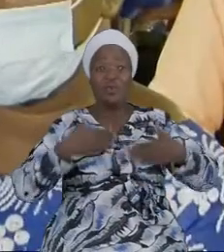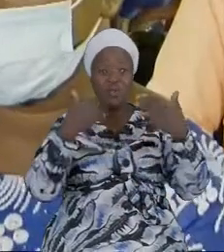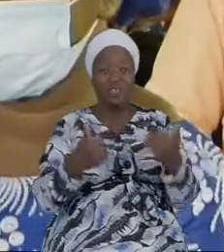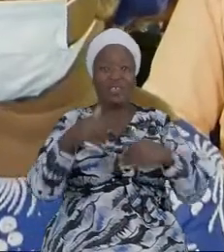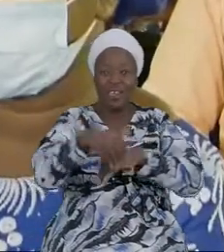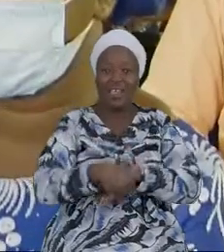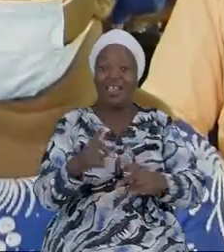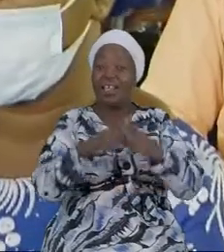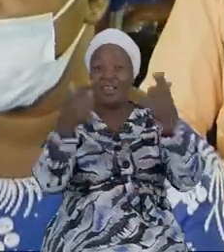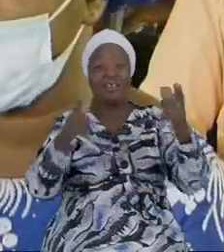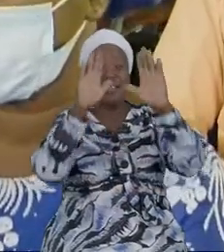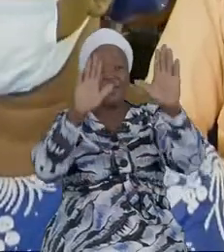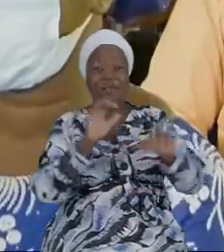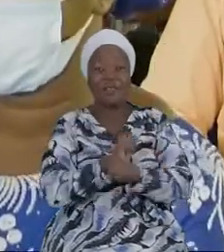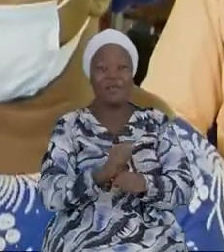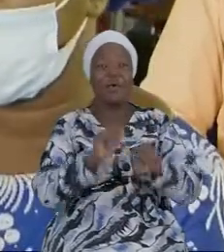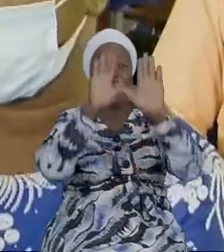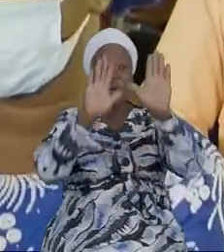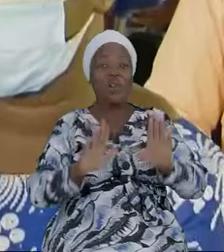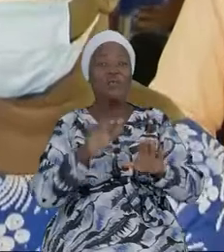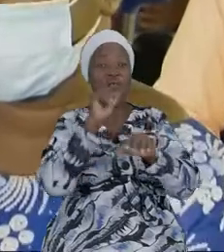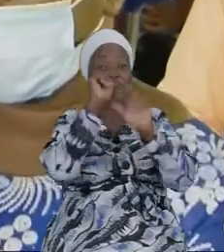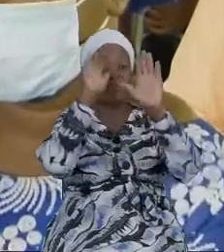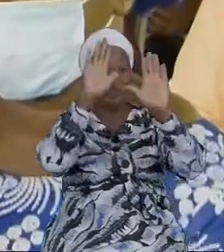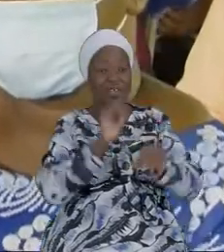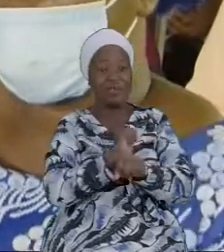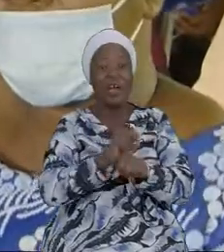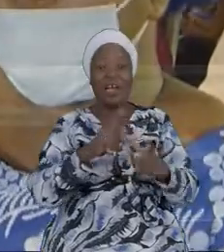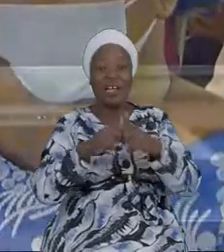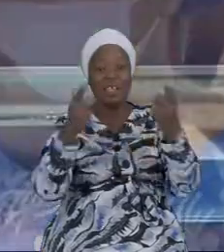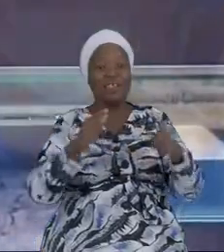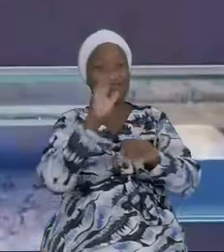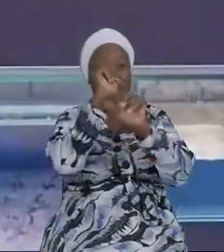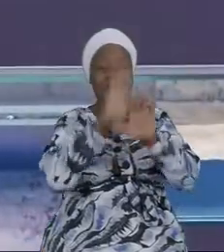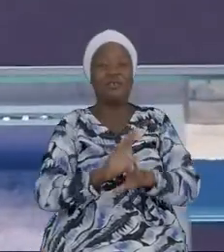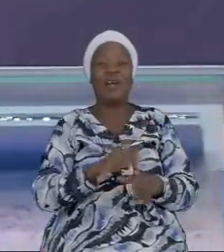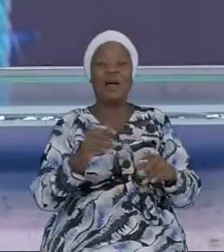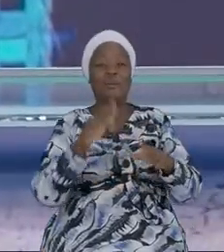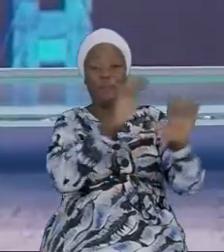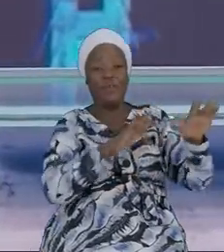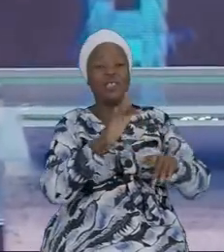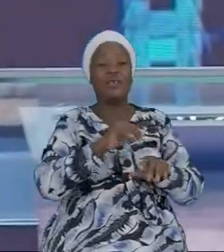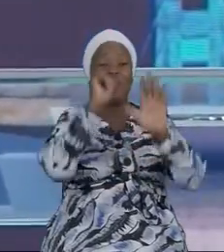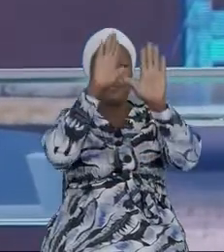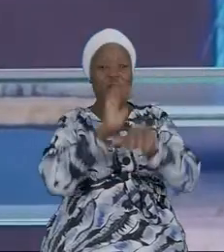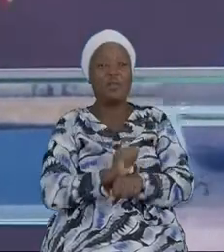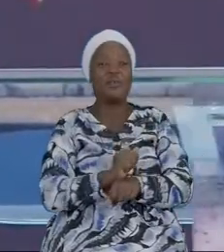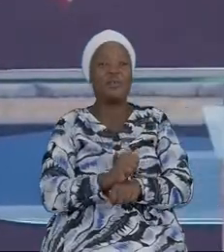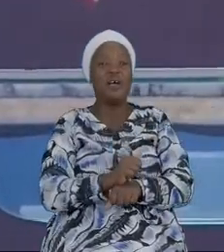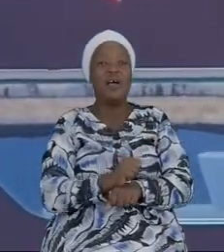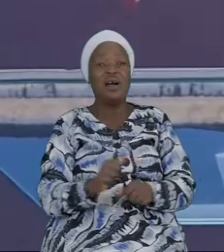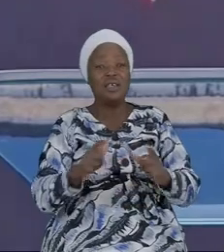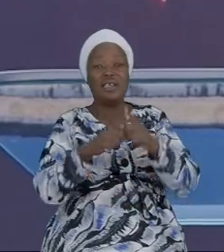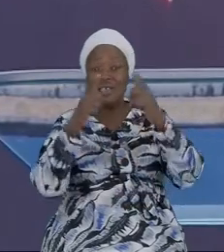tonight. Great miracle. Wonderful miracle, glorious miracle, gracious miracle, merciful miracle,